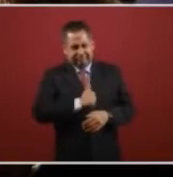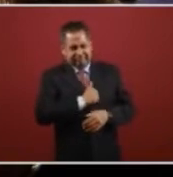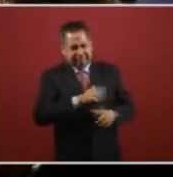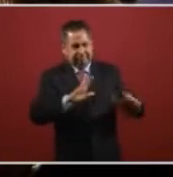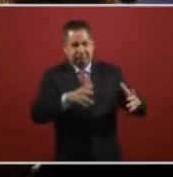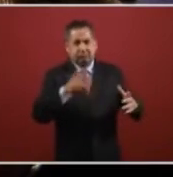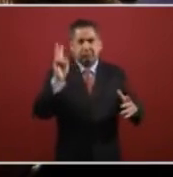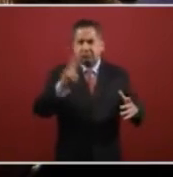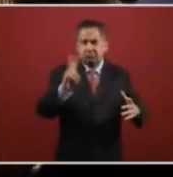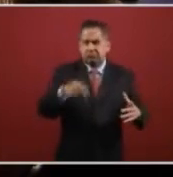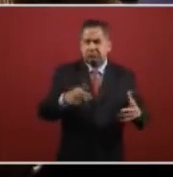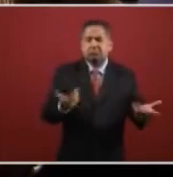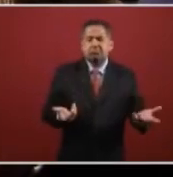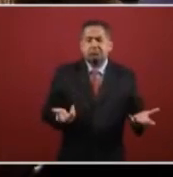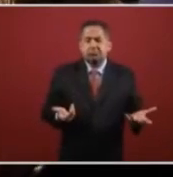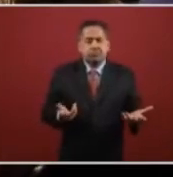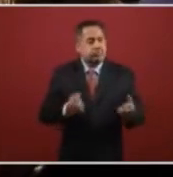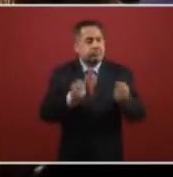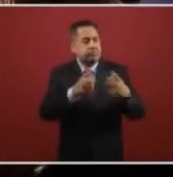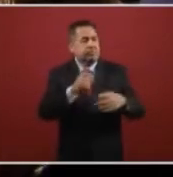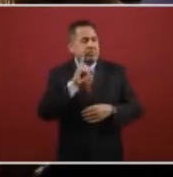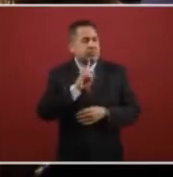So, but what happened on